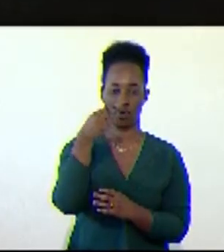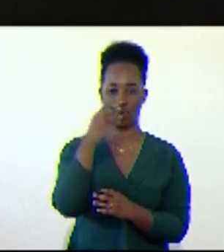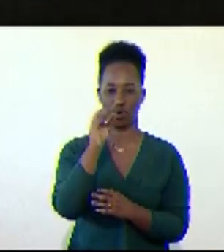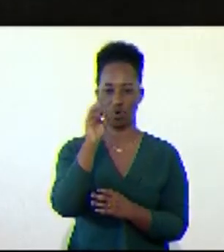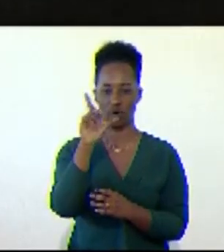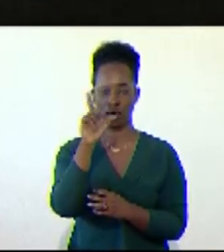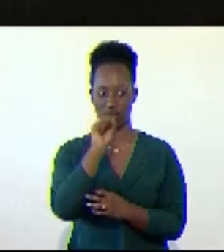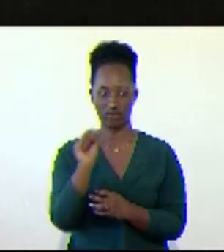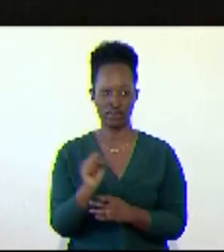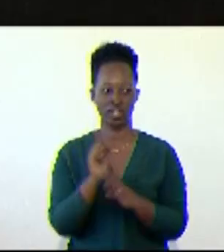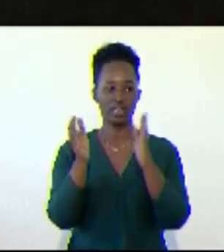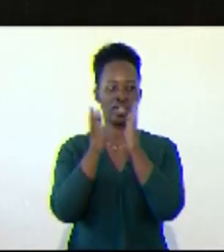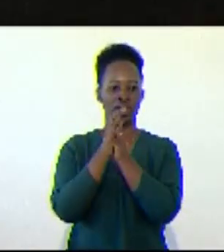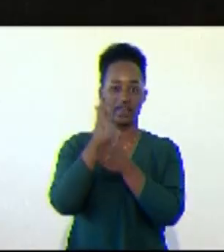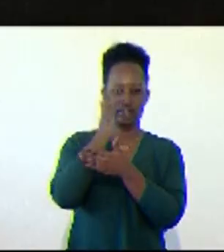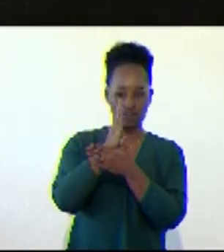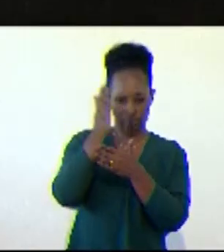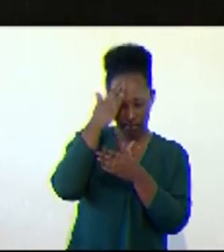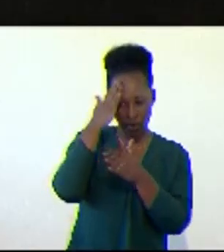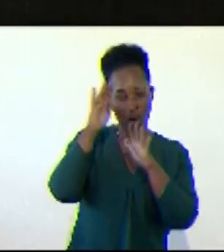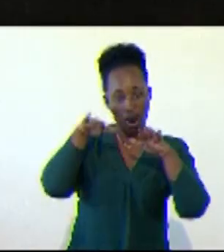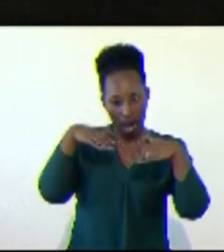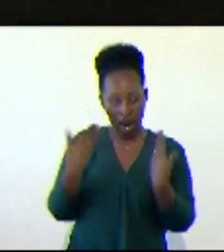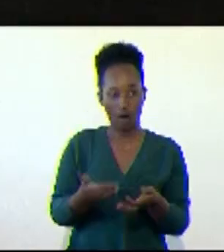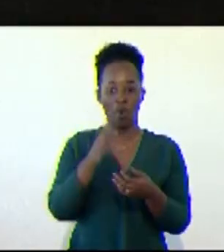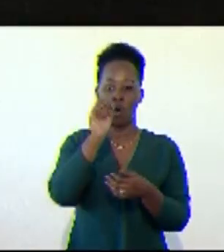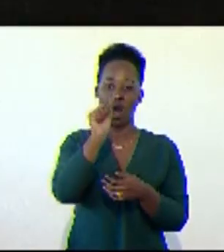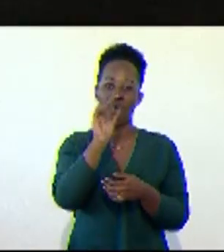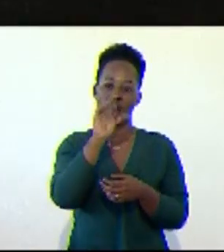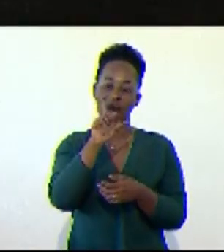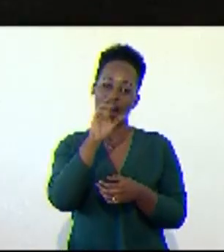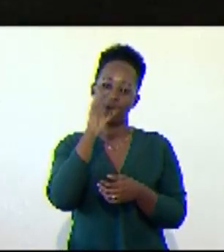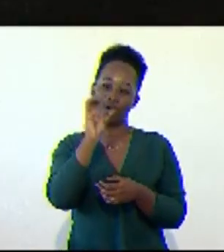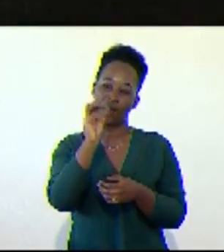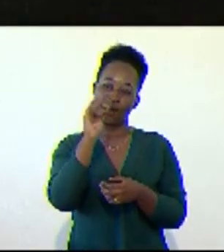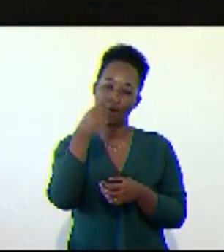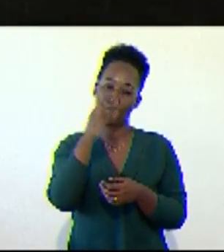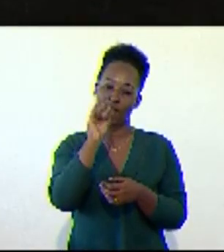And we know how some of the alcohols, or alcohols in general, can be prepared.